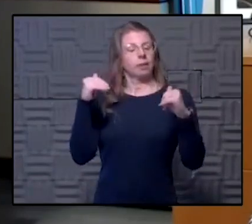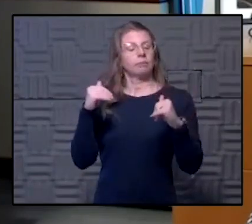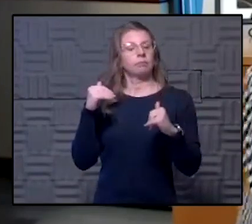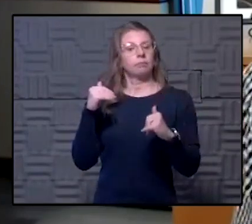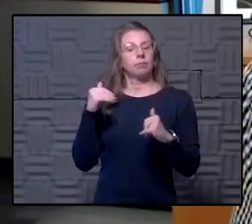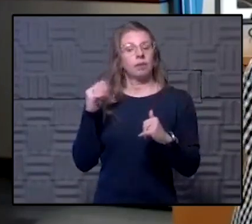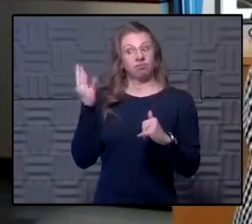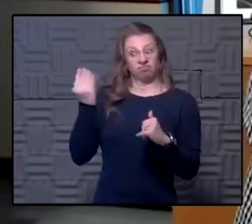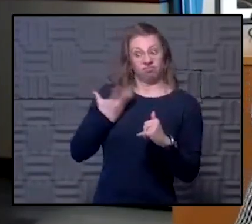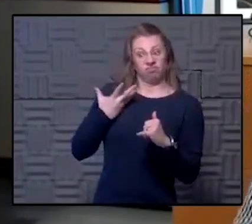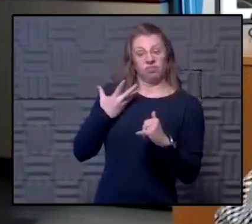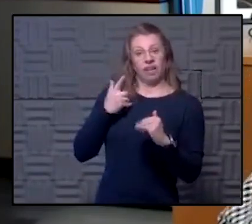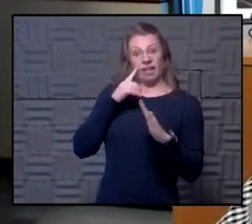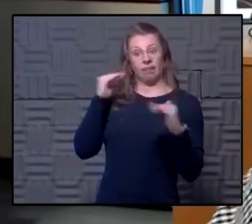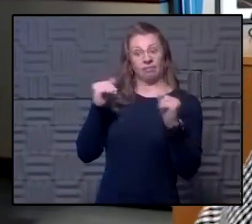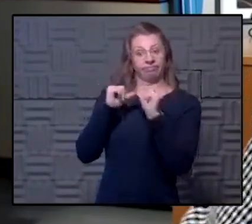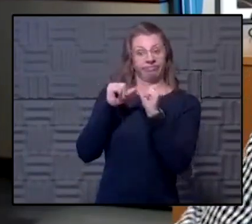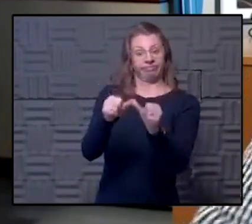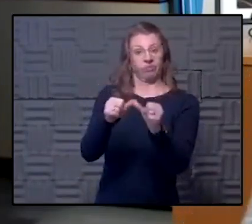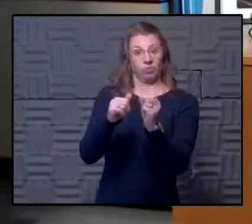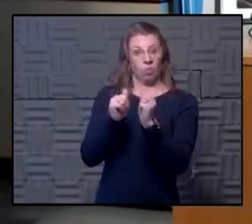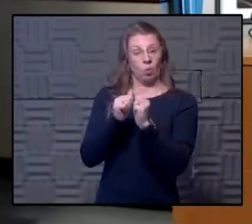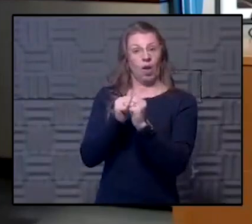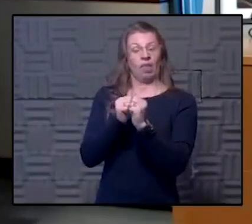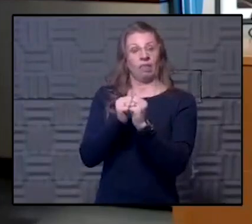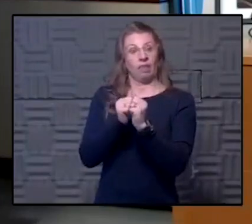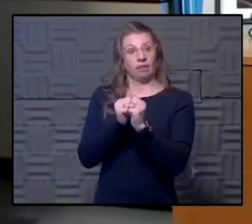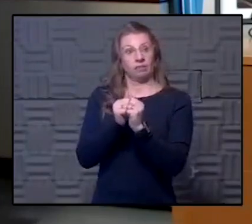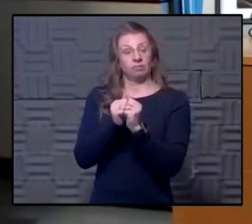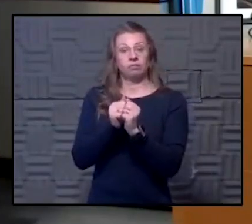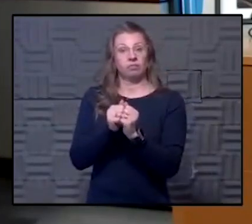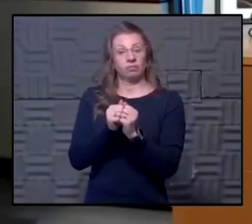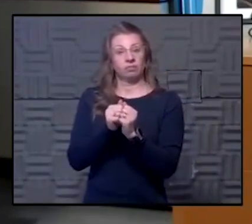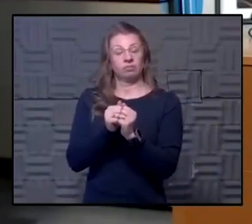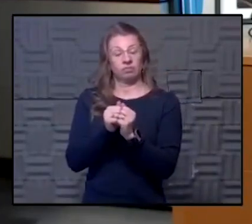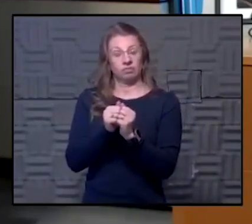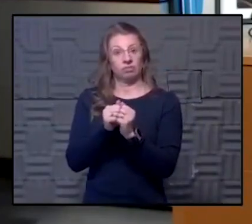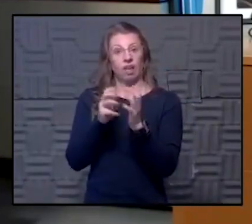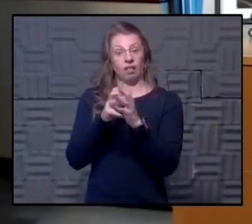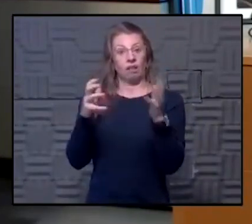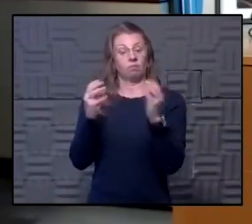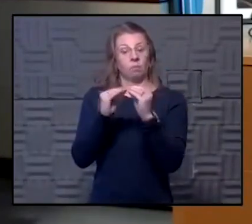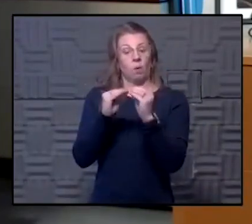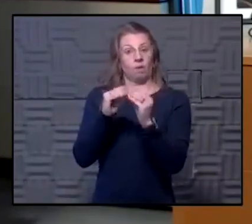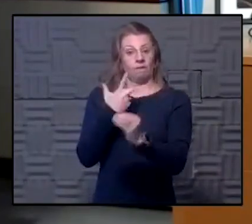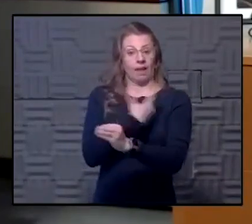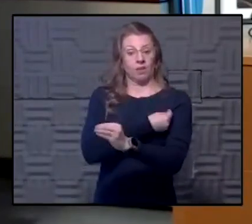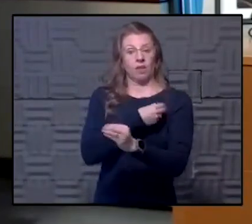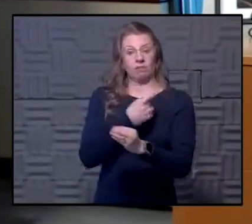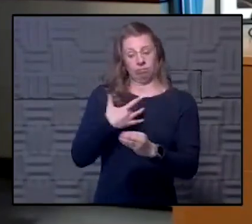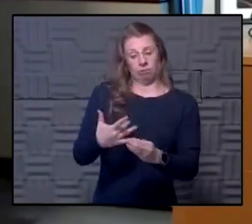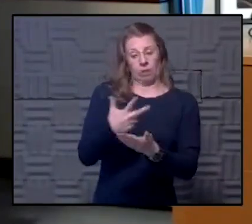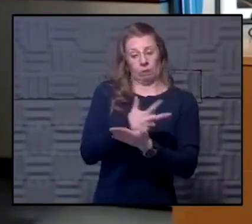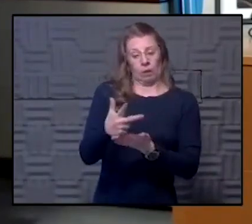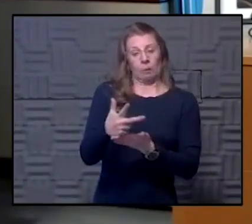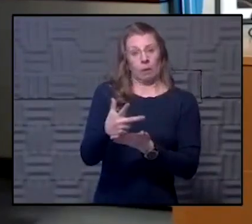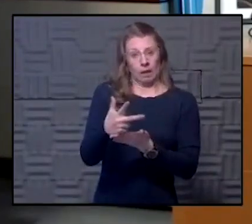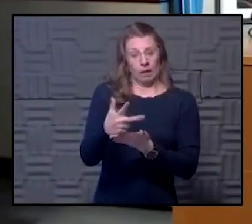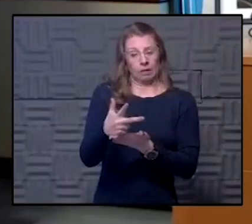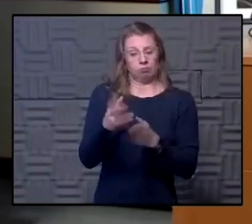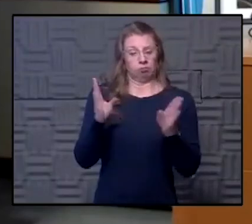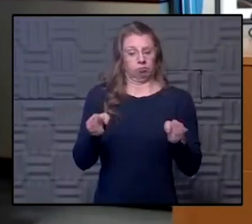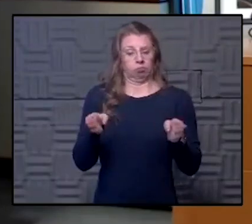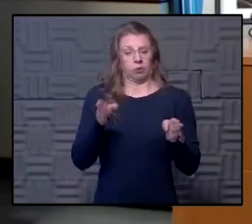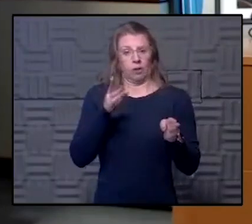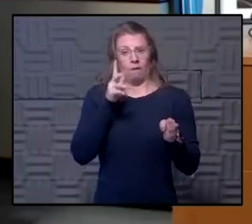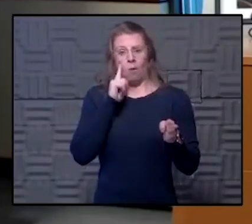to expect it to continue with at least that run rate. We're trying to always have a 3-week window of visibility